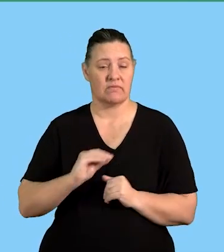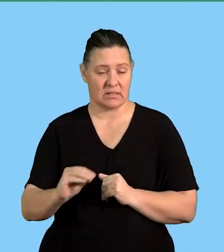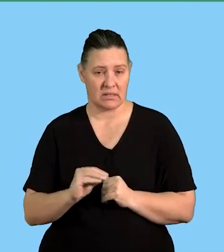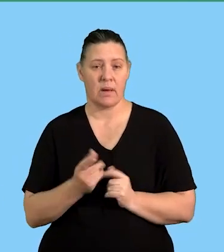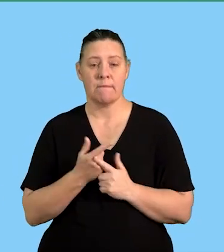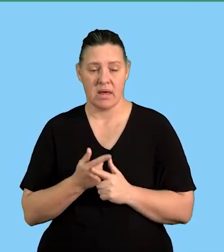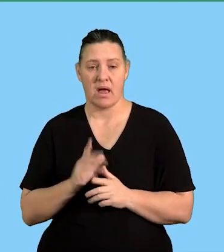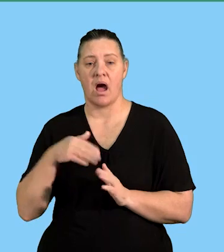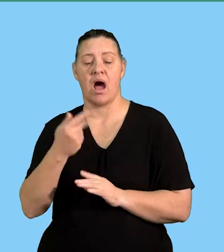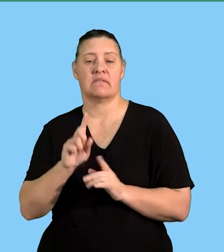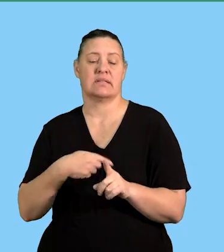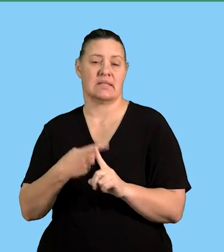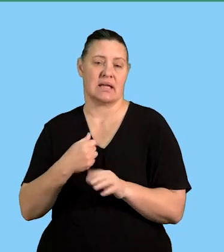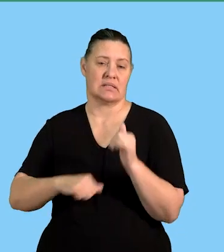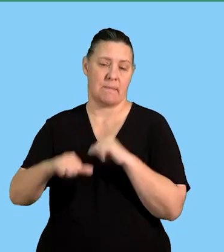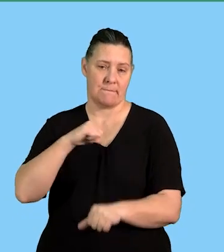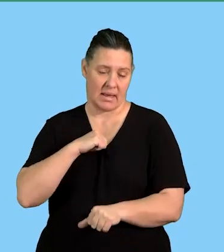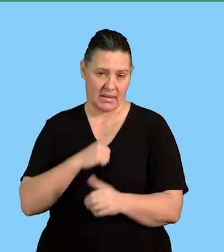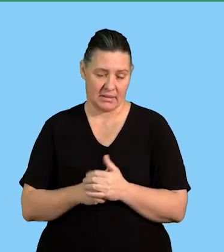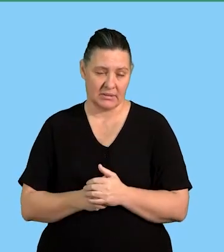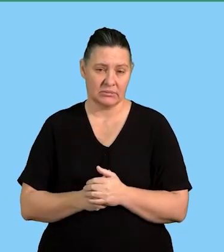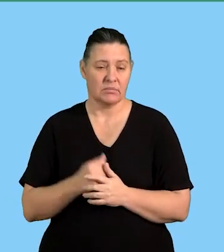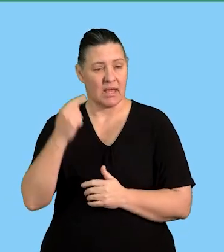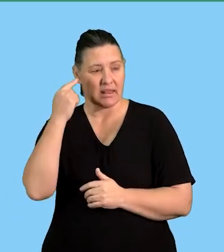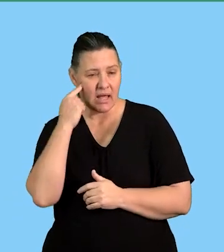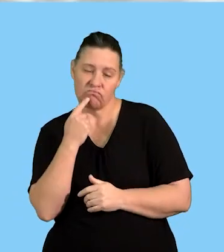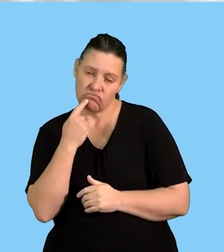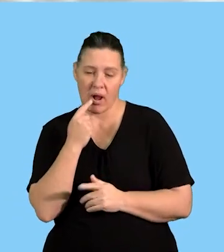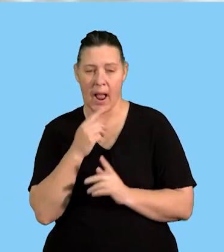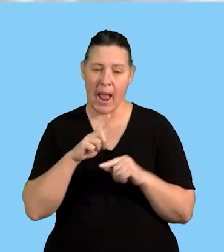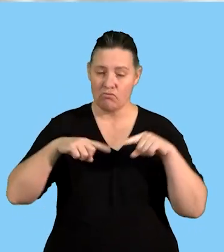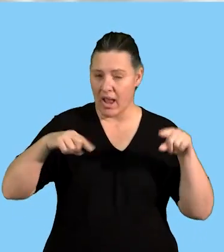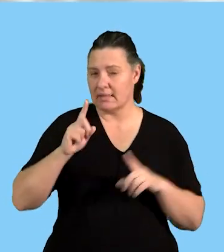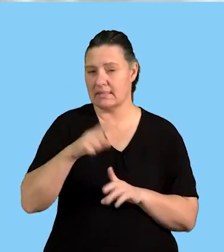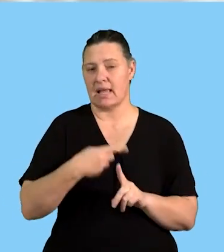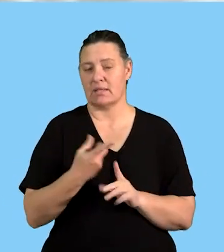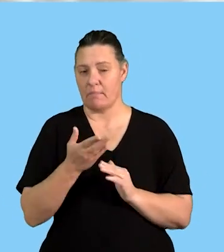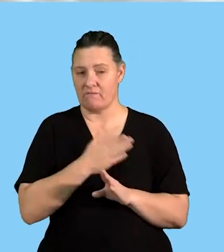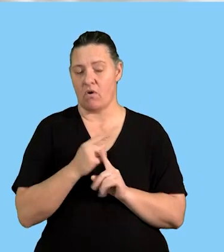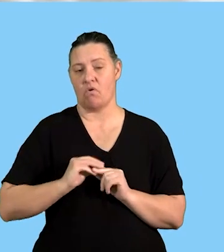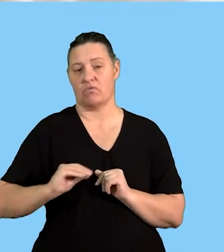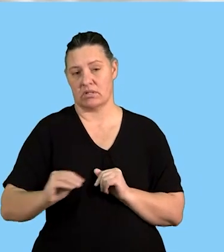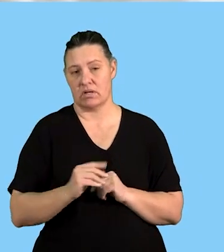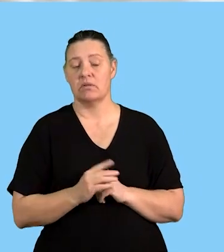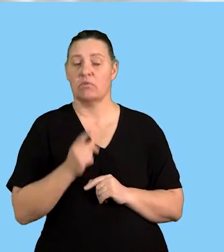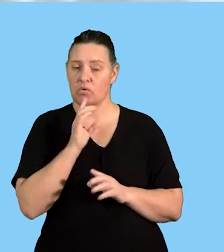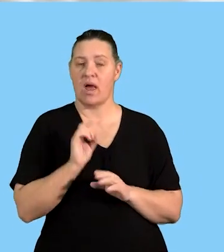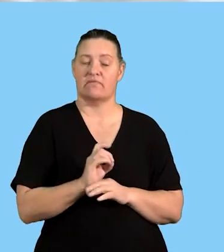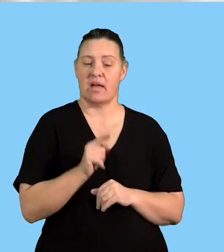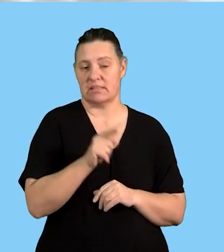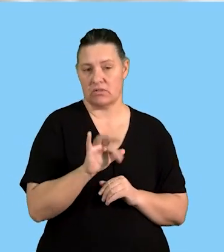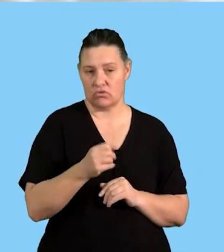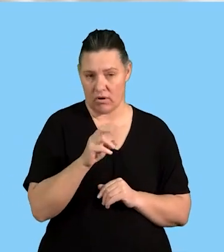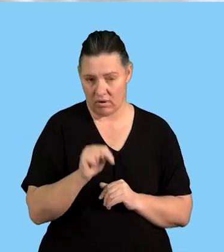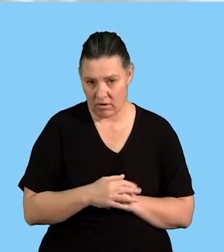good after-tax return. So you should also consider the tax rates before you can invest. This is you advising John now to